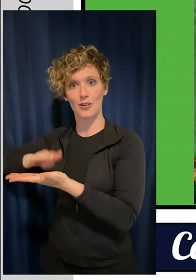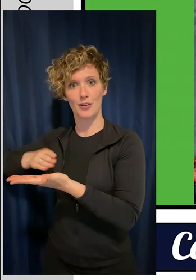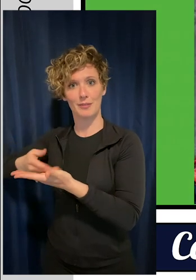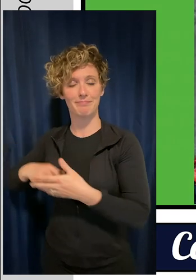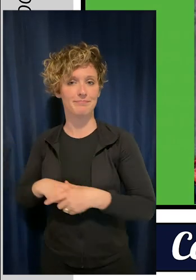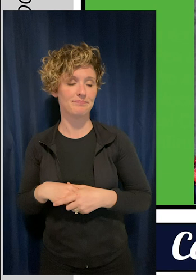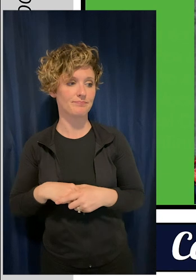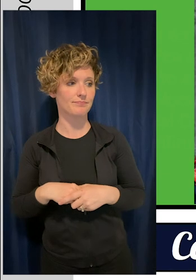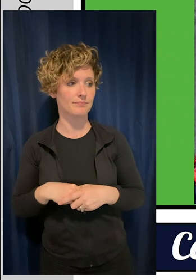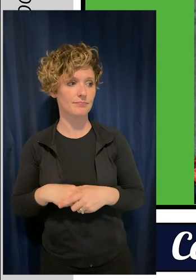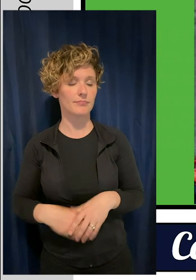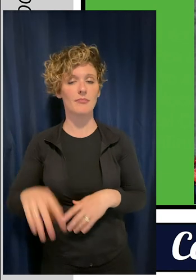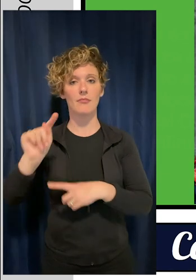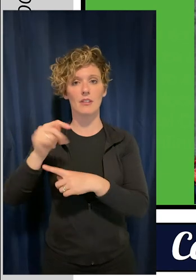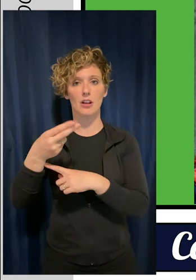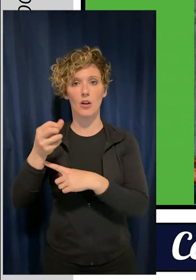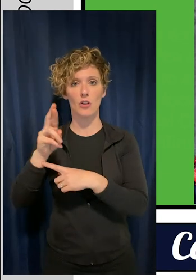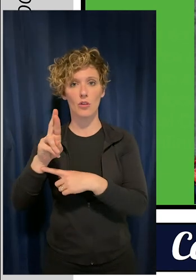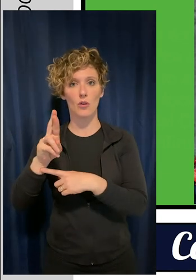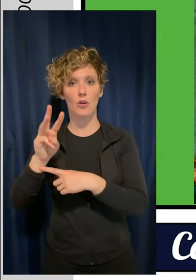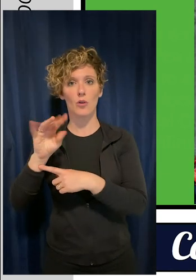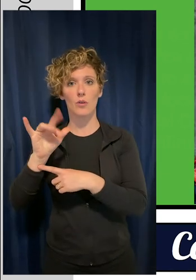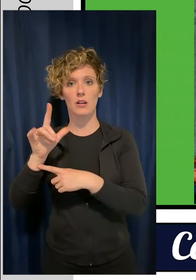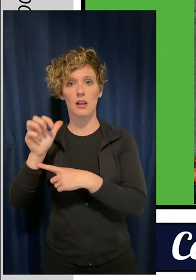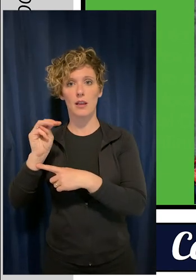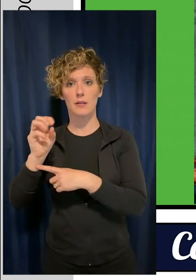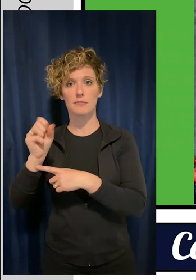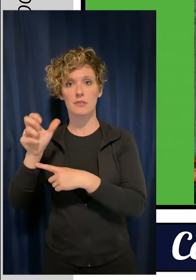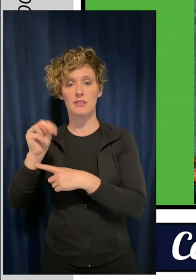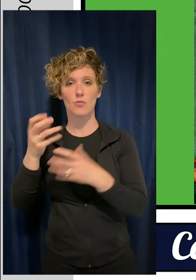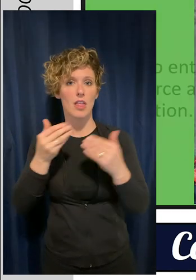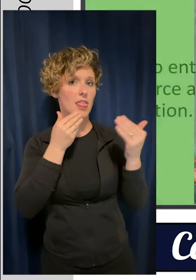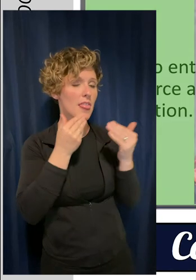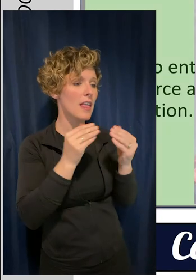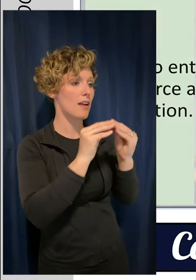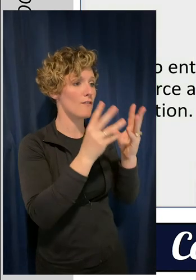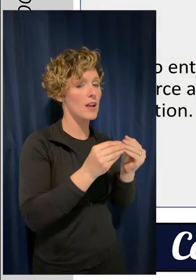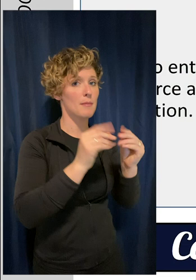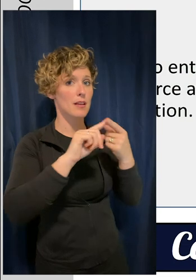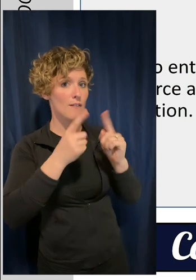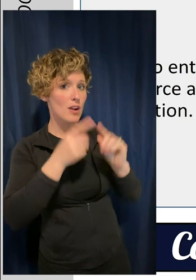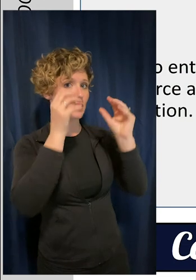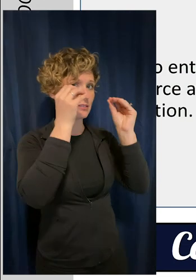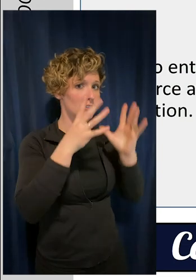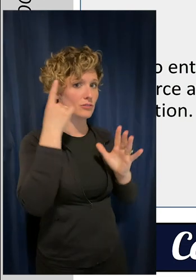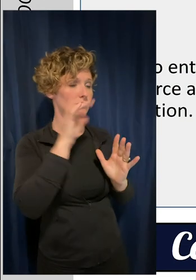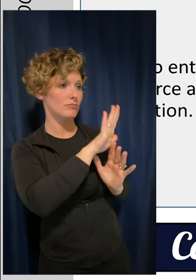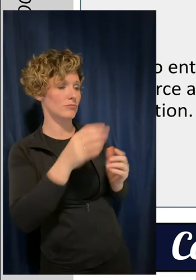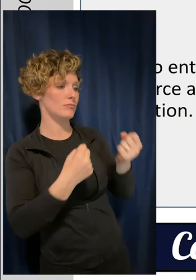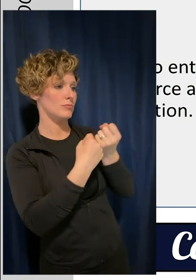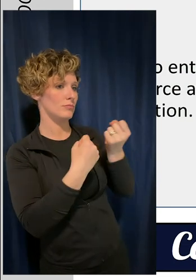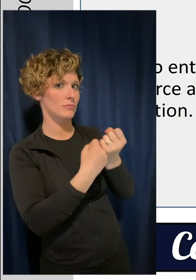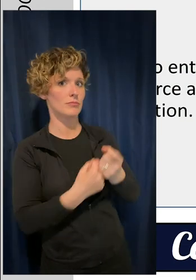Thor Williamson would like to thank his family, friends, and teachers for all of their support. In the future, Thor plans to